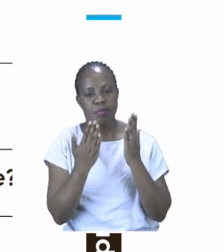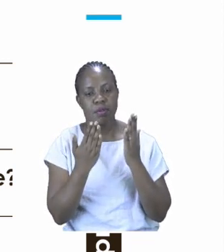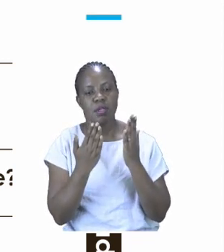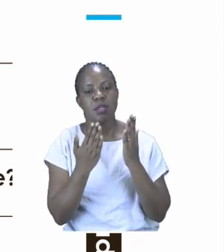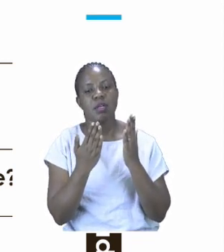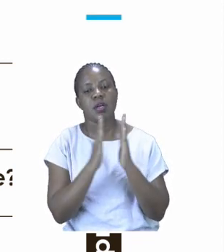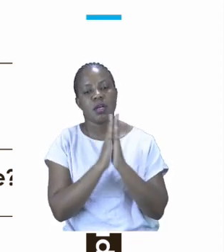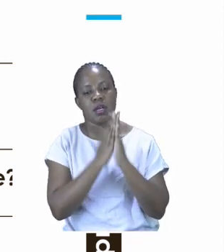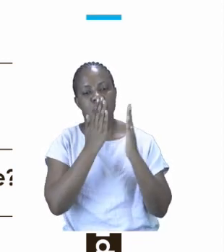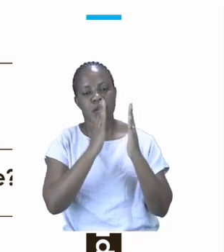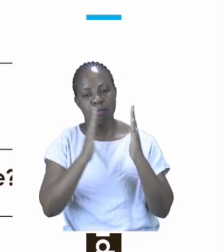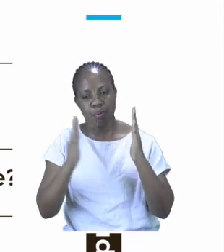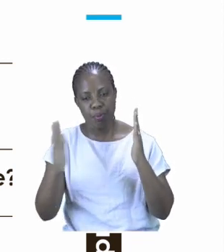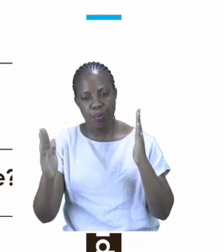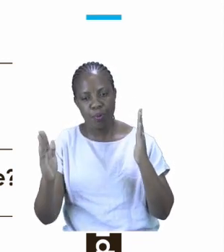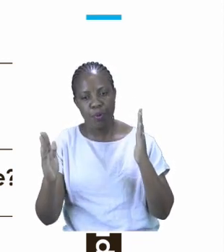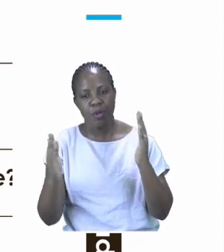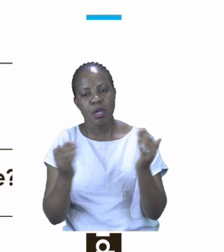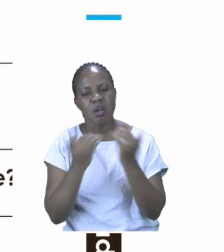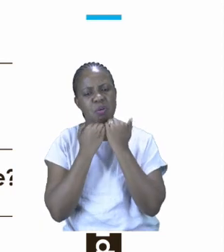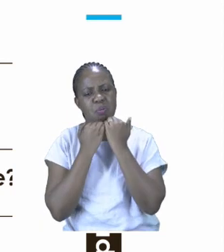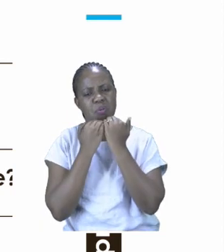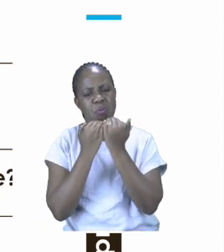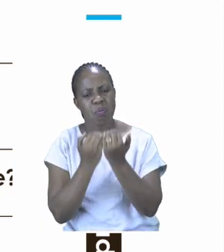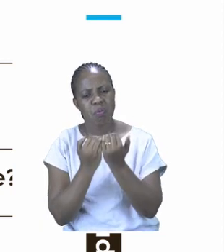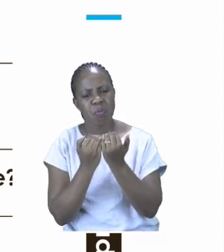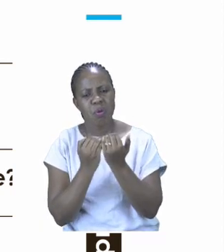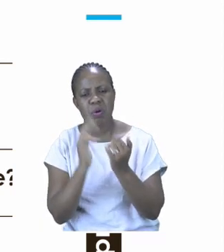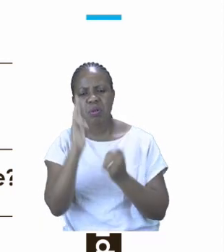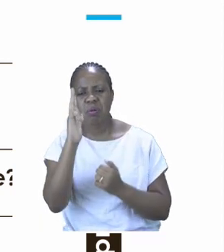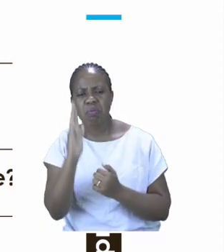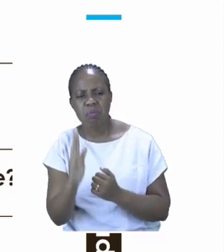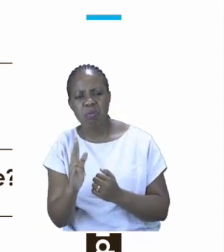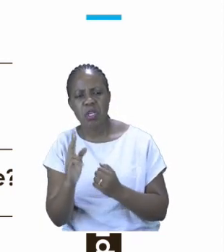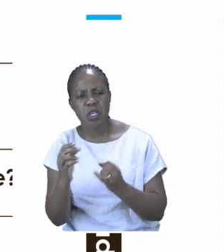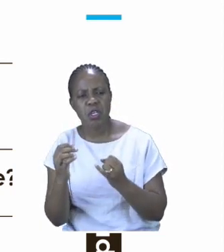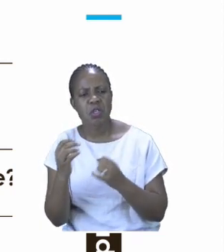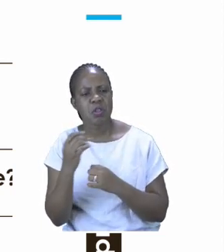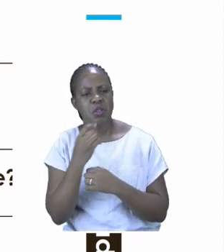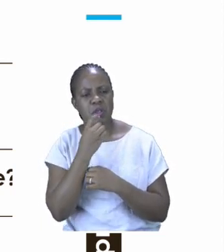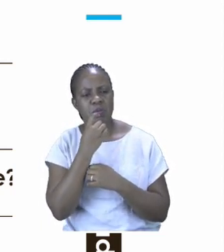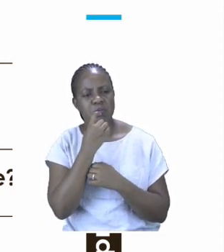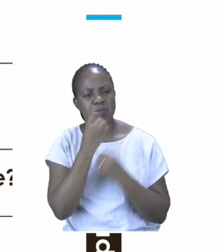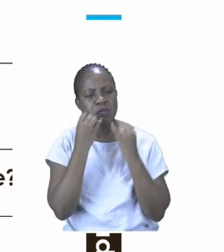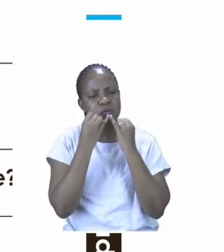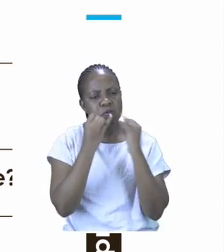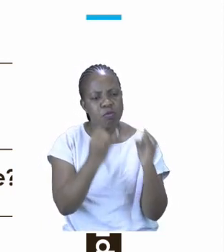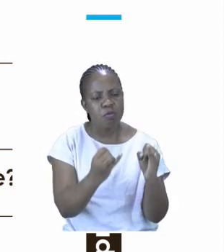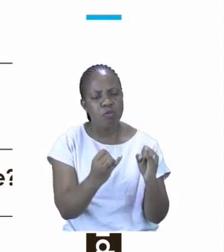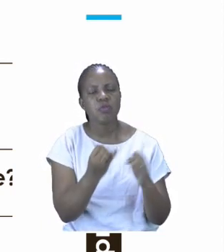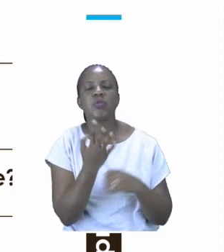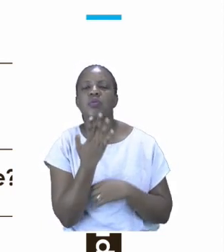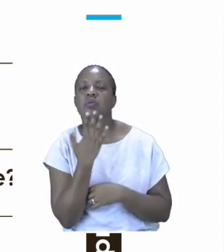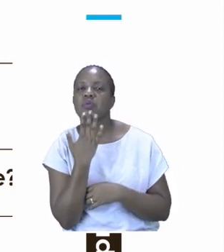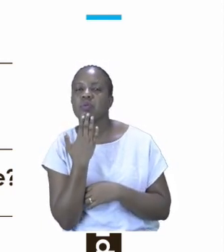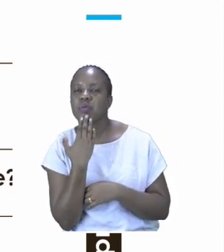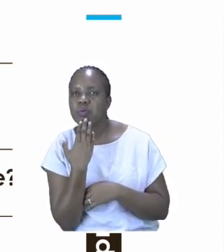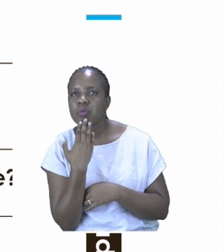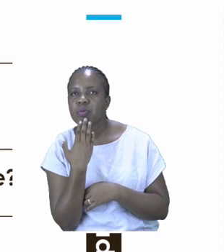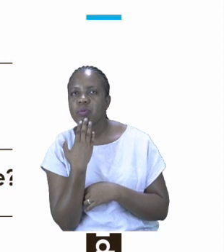an important place? Who told them that the library is